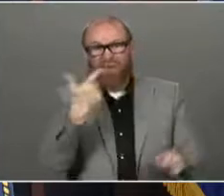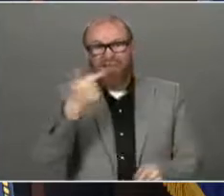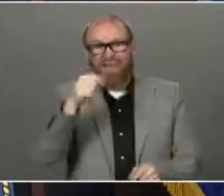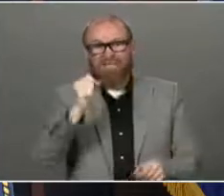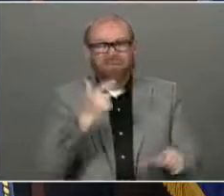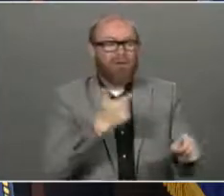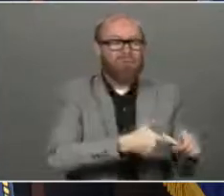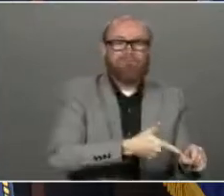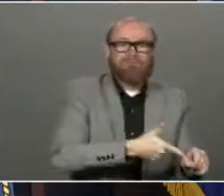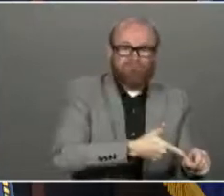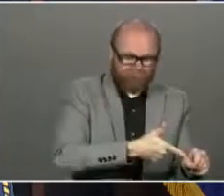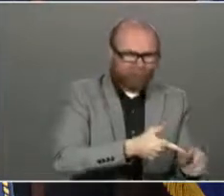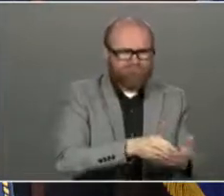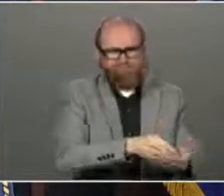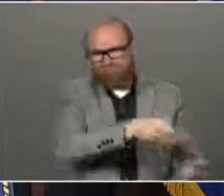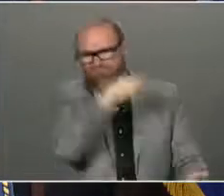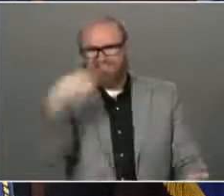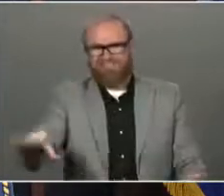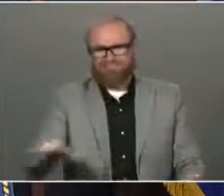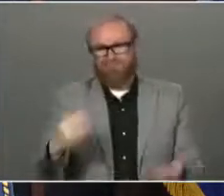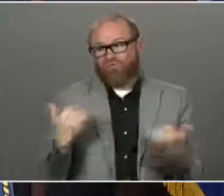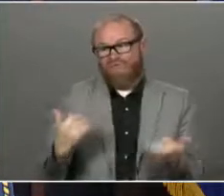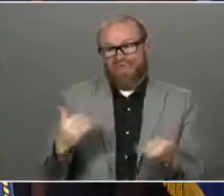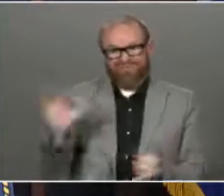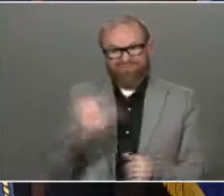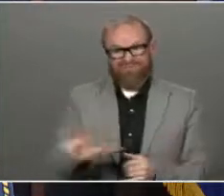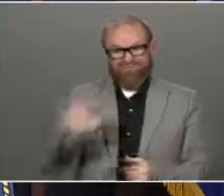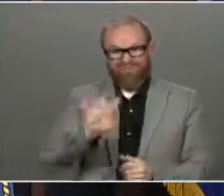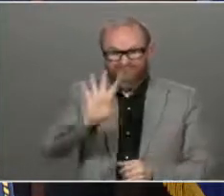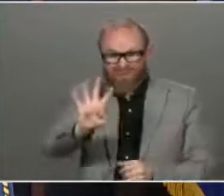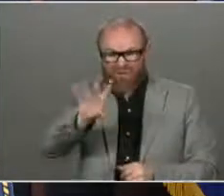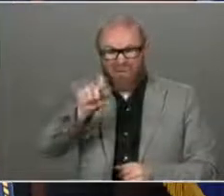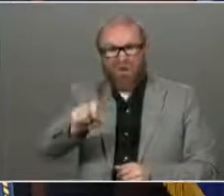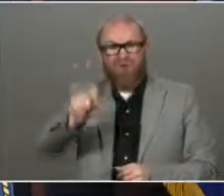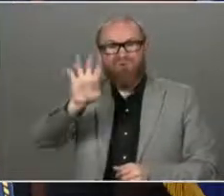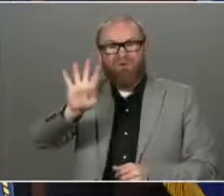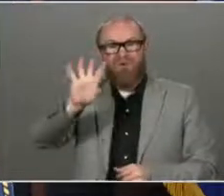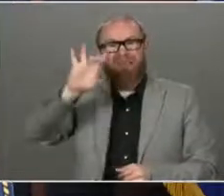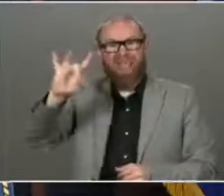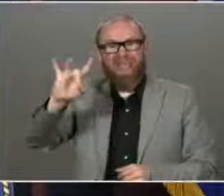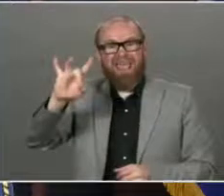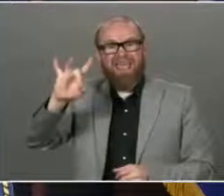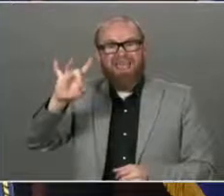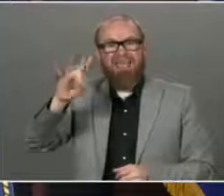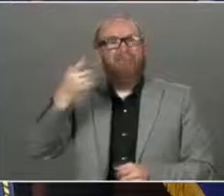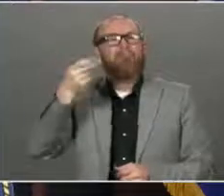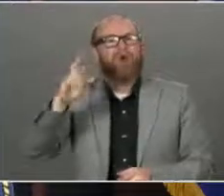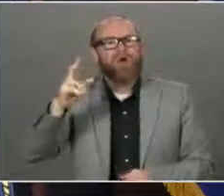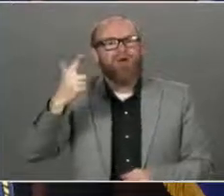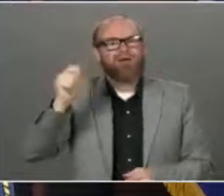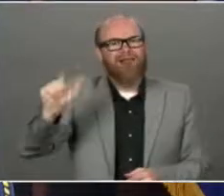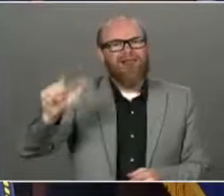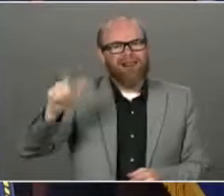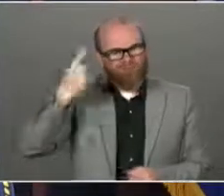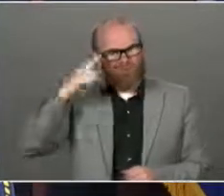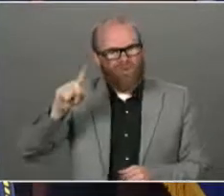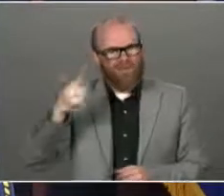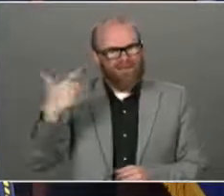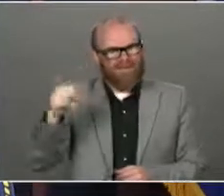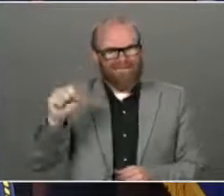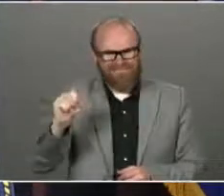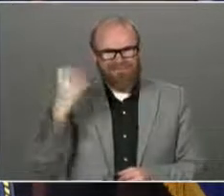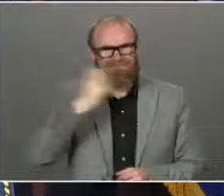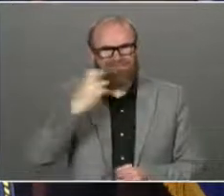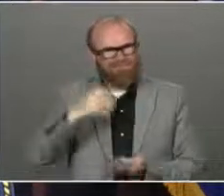costs in Utah were about $4.48 per gallon. Now, I've asked our team, as I've